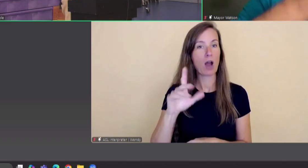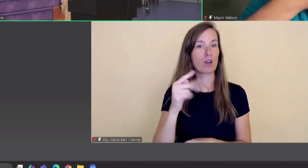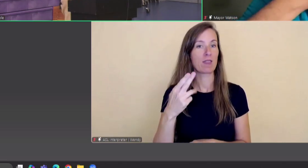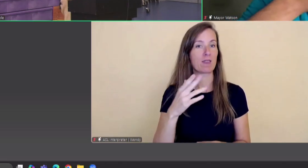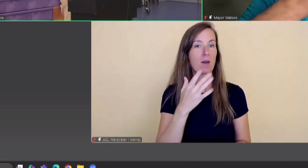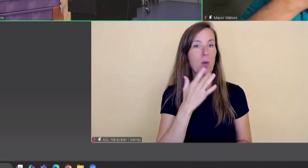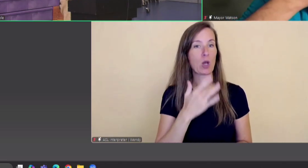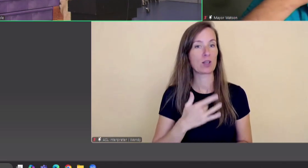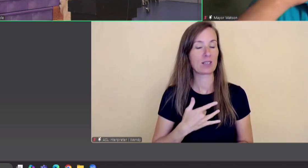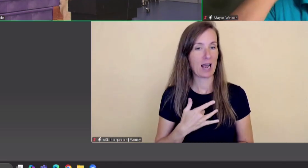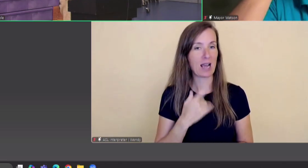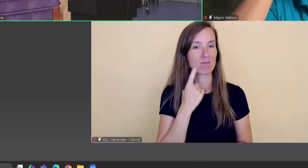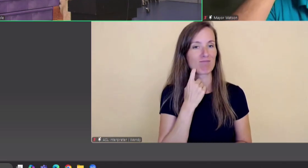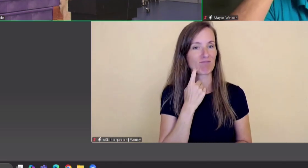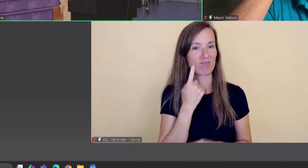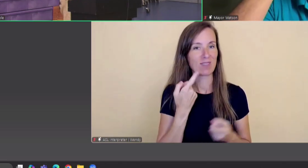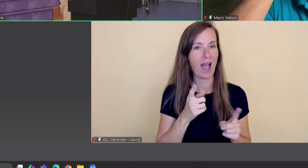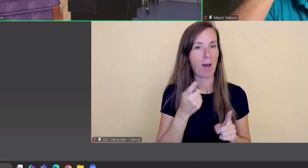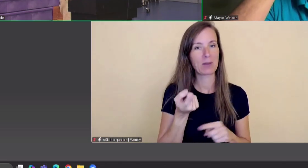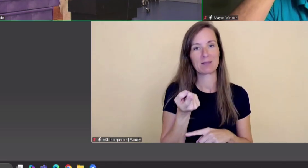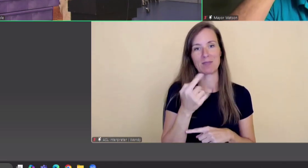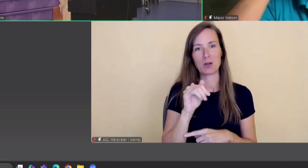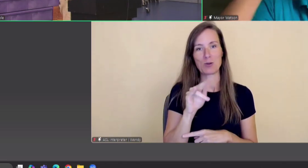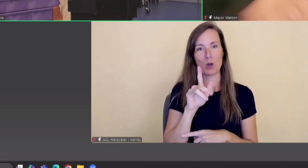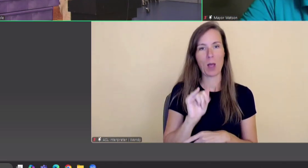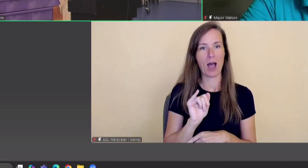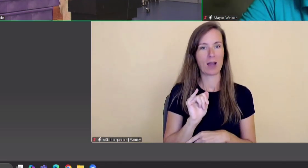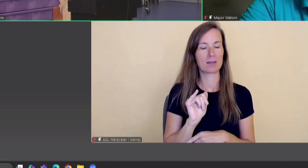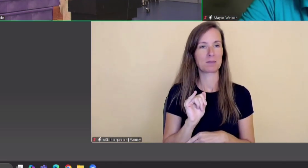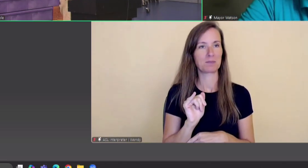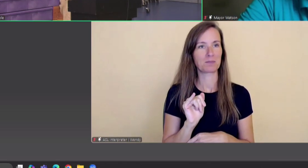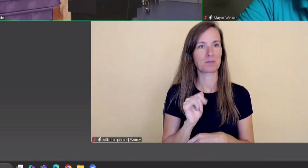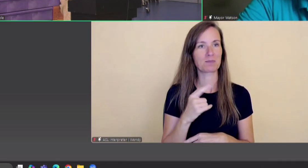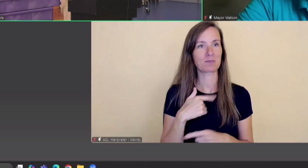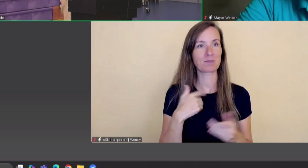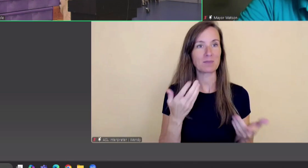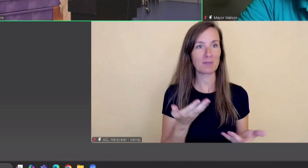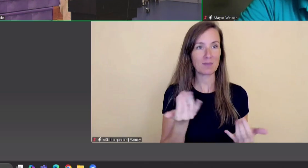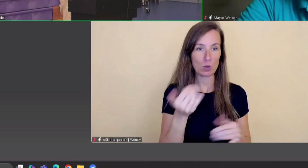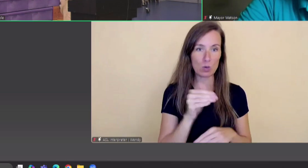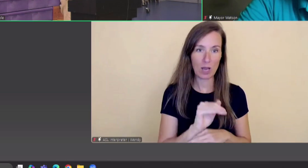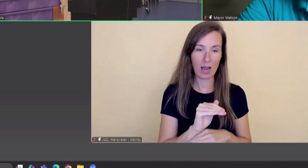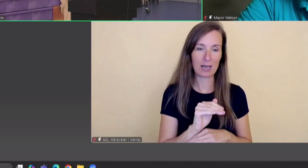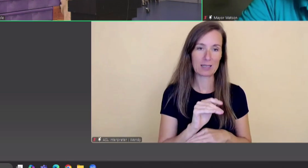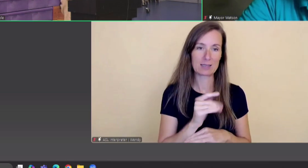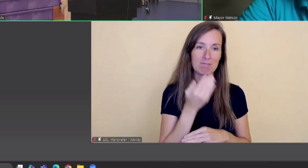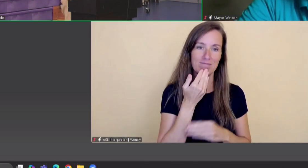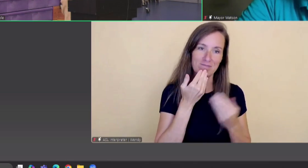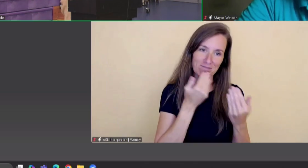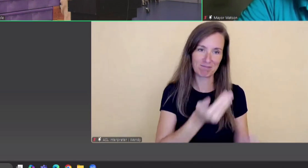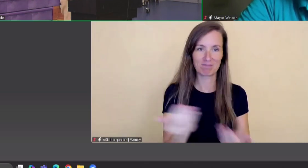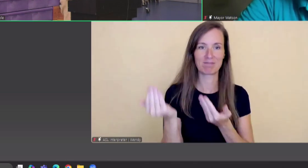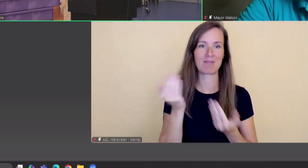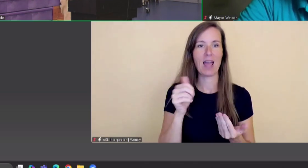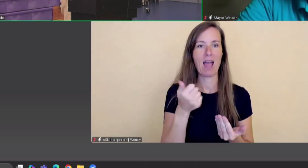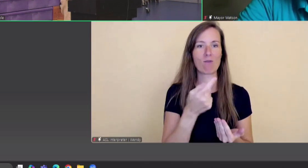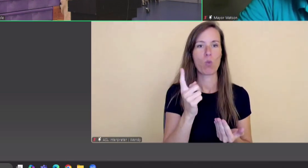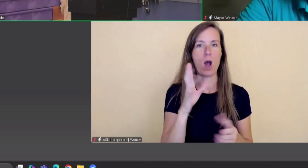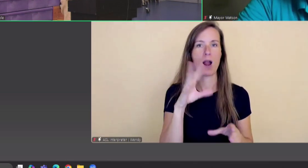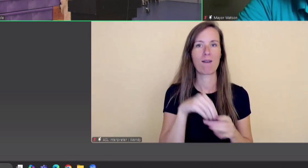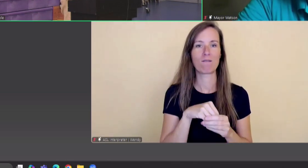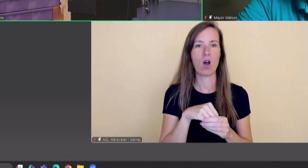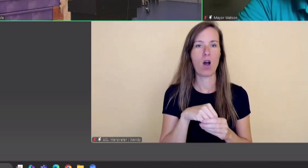last month in July. And I'm here tonight to thank everyone involved in the